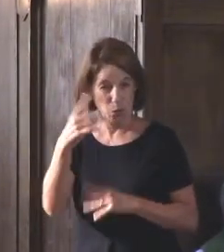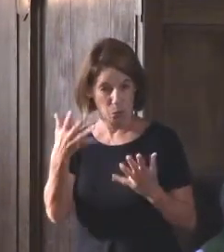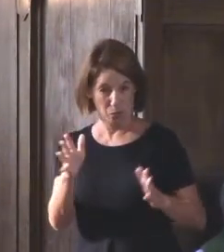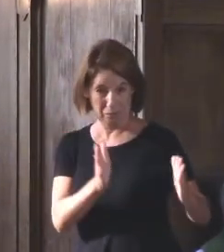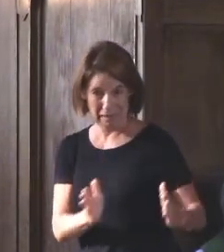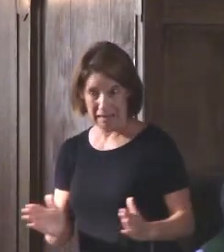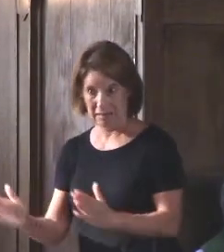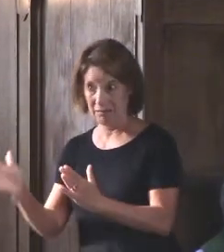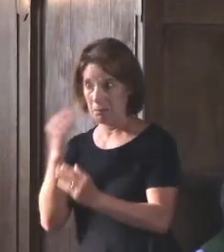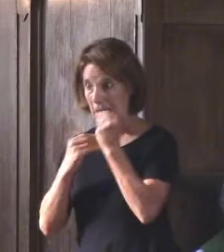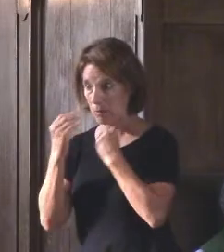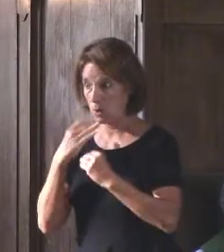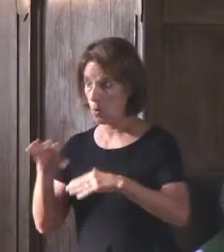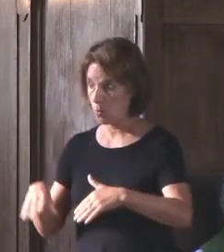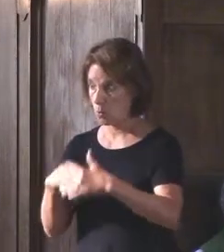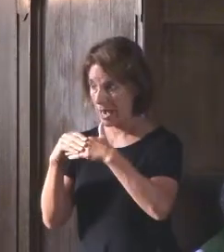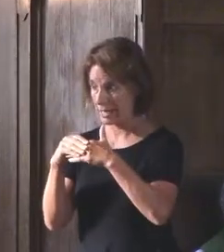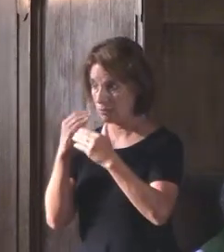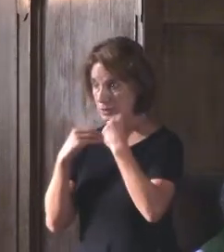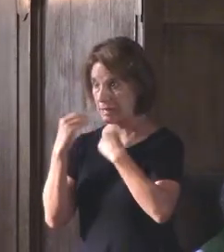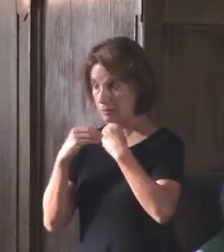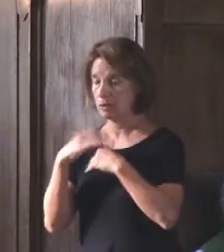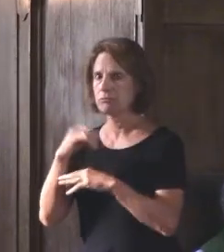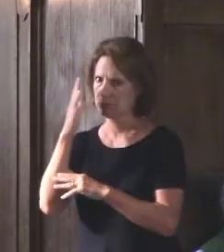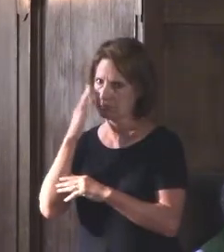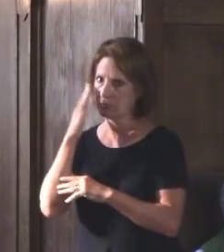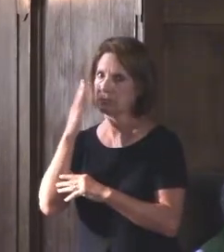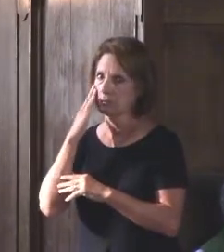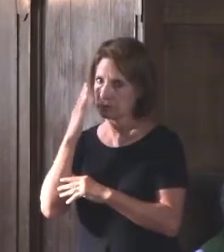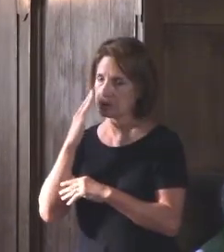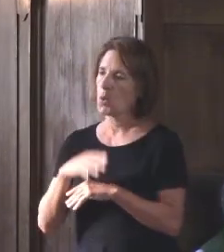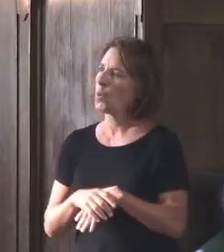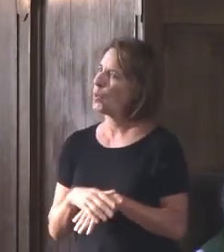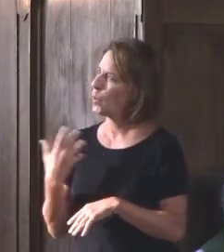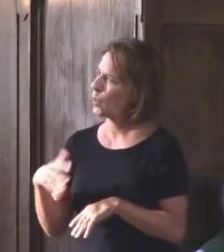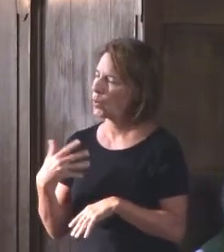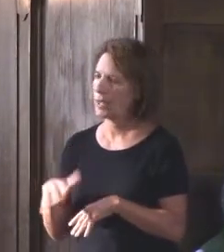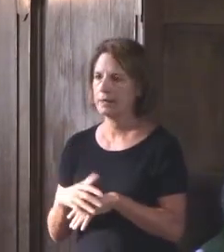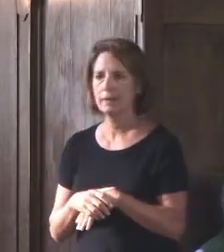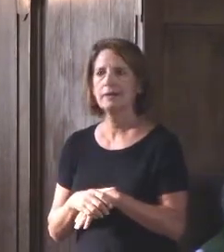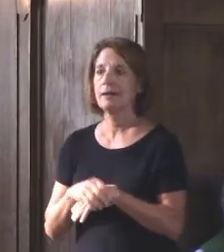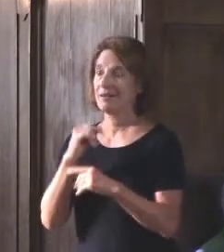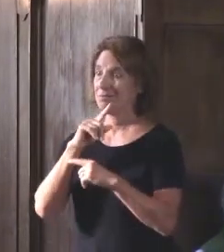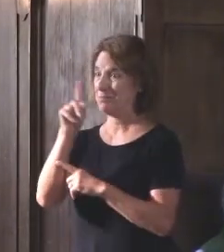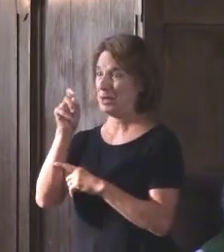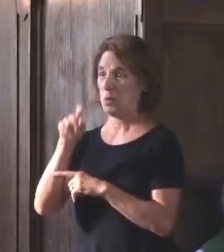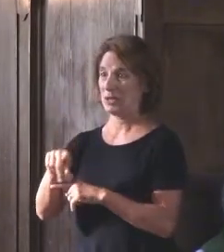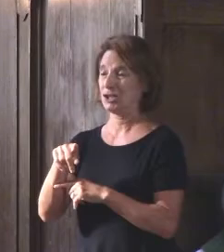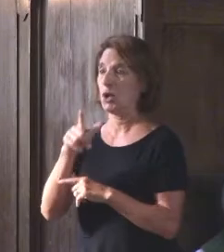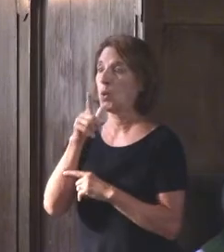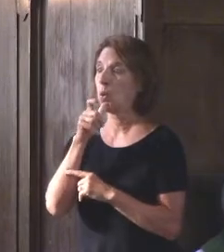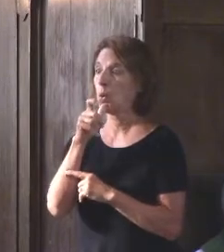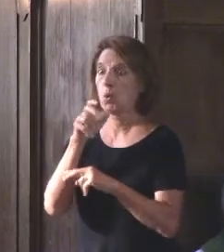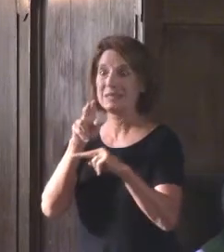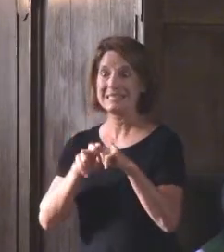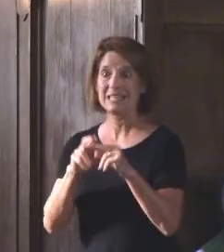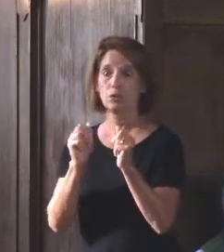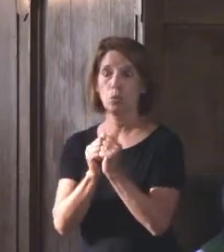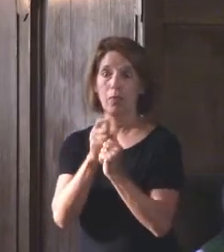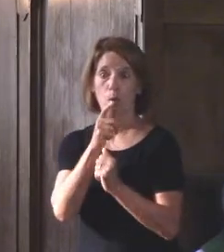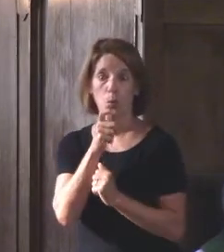wedding reception, you know what a fraught kind of thing this can be. And the big question is always, who sits with